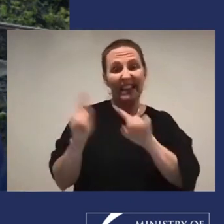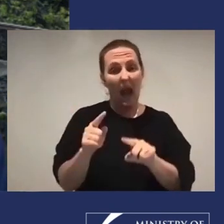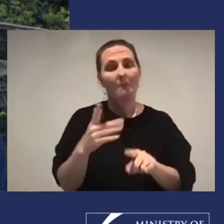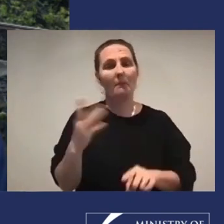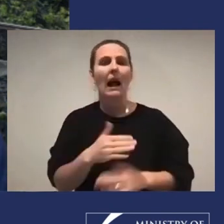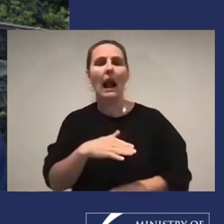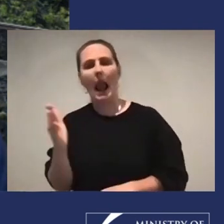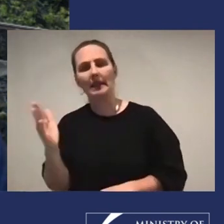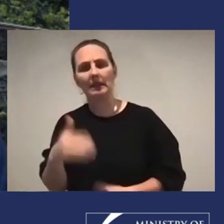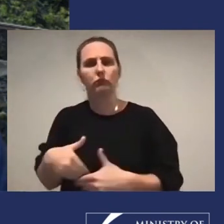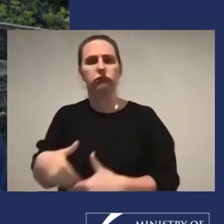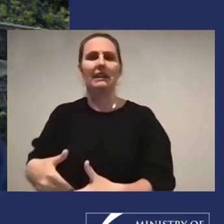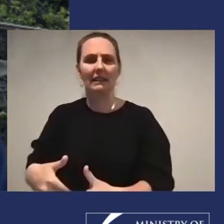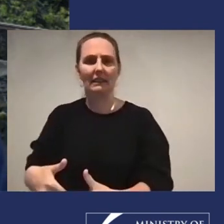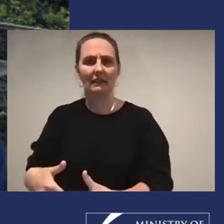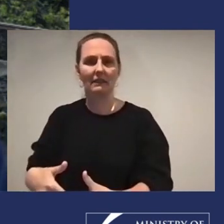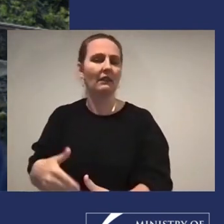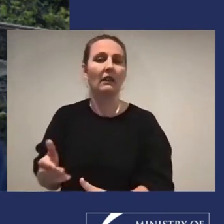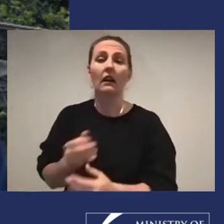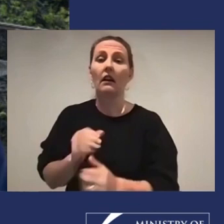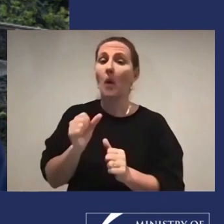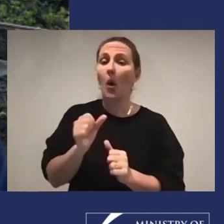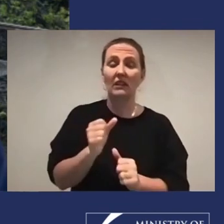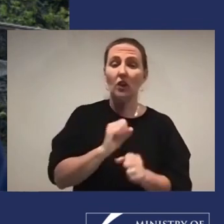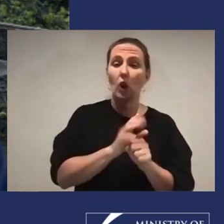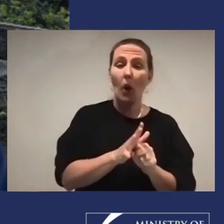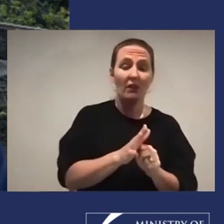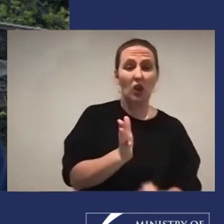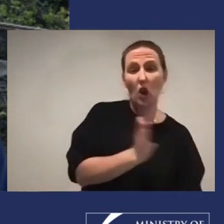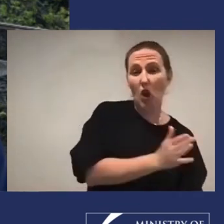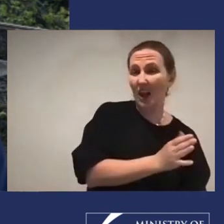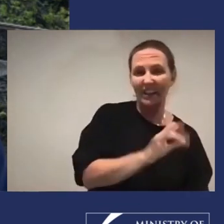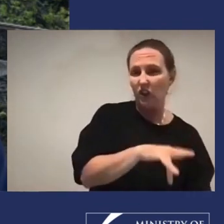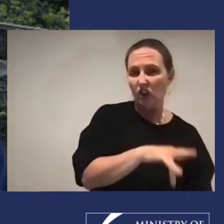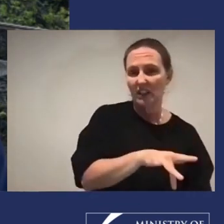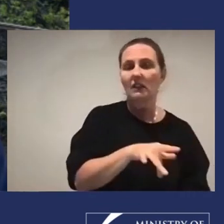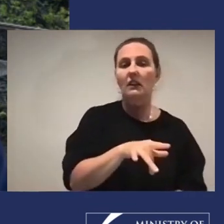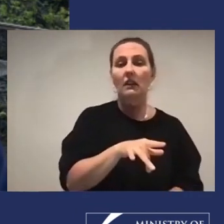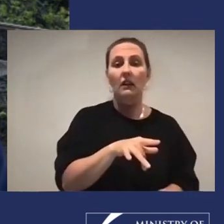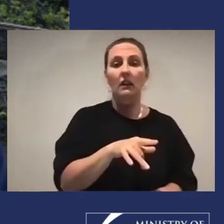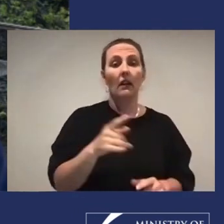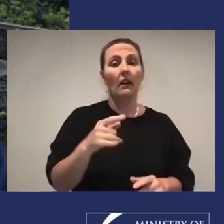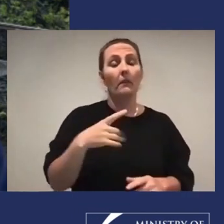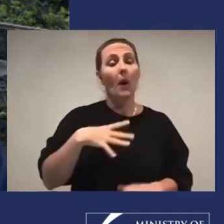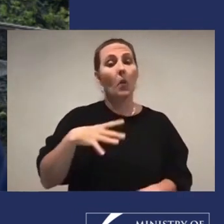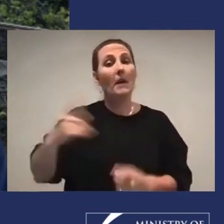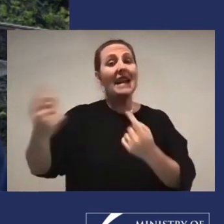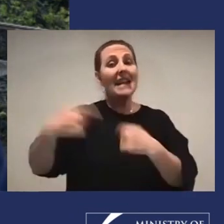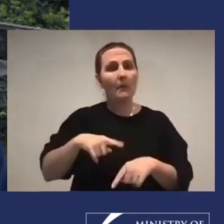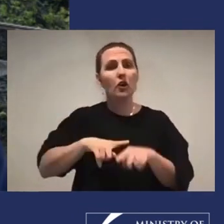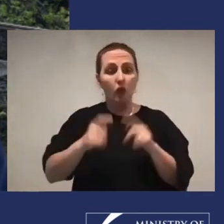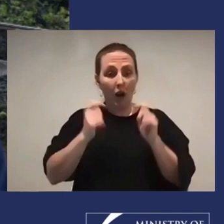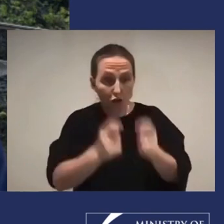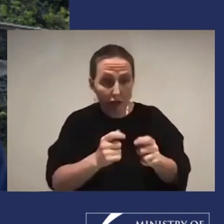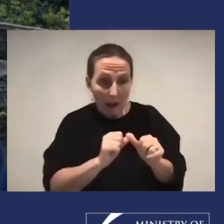pregnancy. And even the ones that come early, we try to make them better and then let them go home as well. So that's